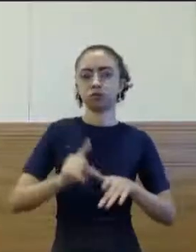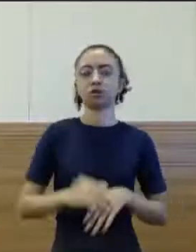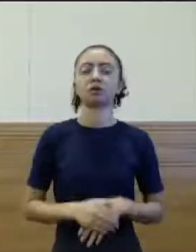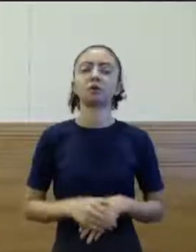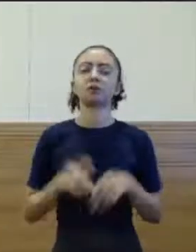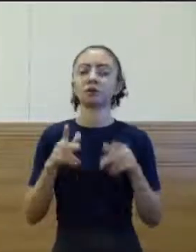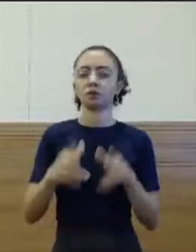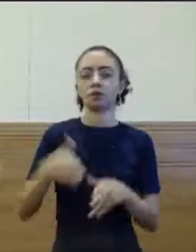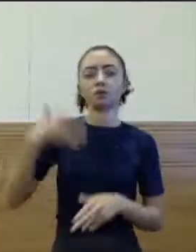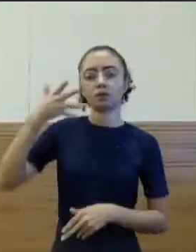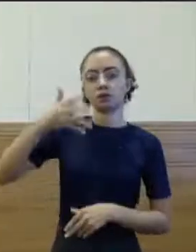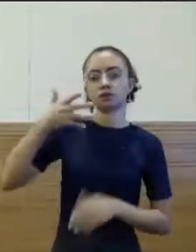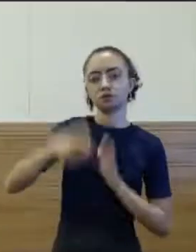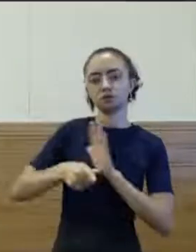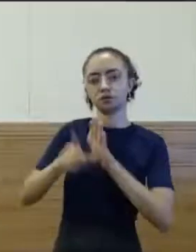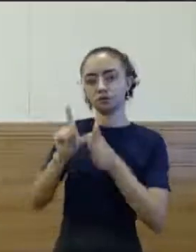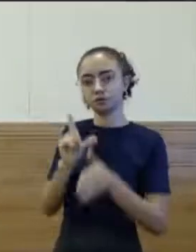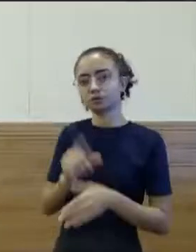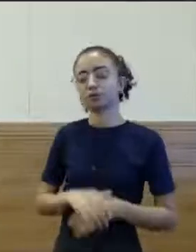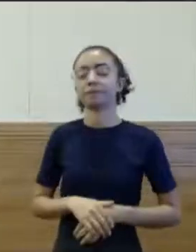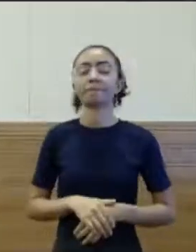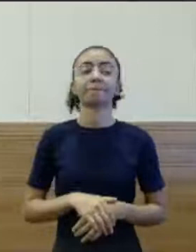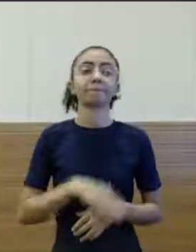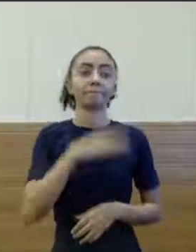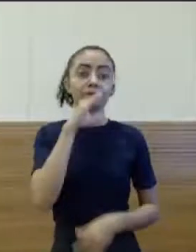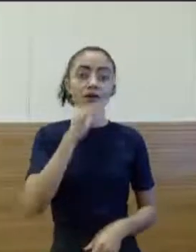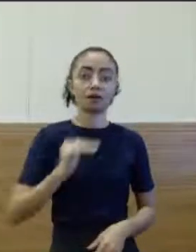We saw in the previous days.